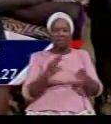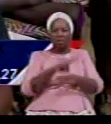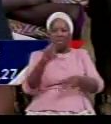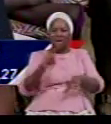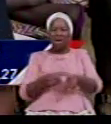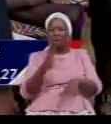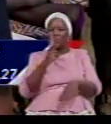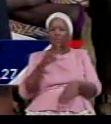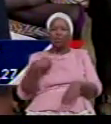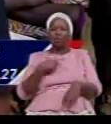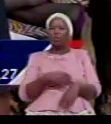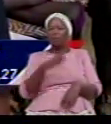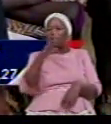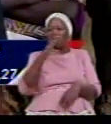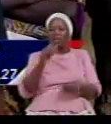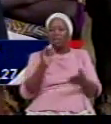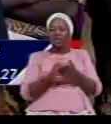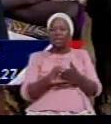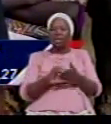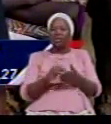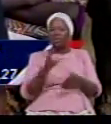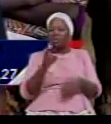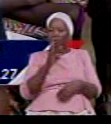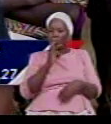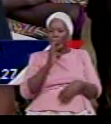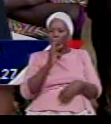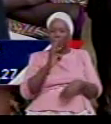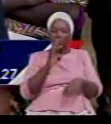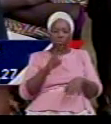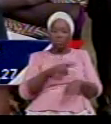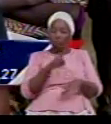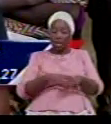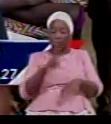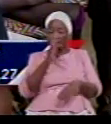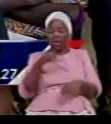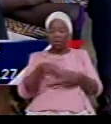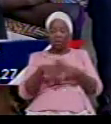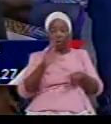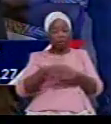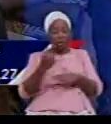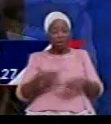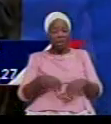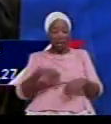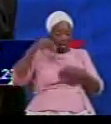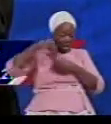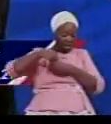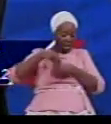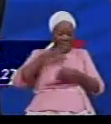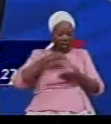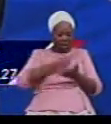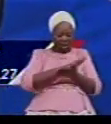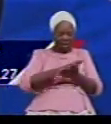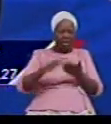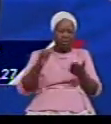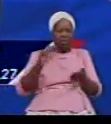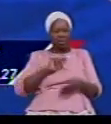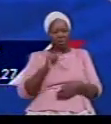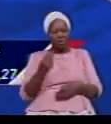ordinary water on the inside, it will cleanse us. When we take the ordinary water, all